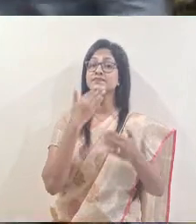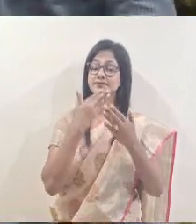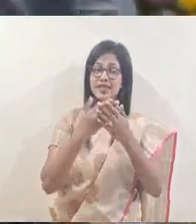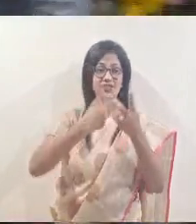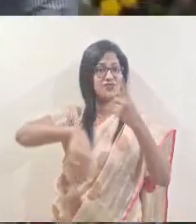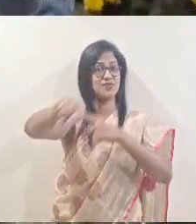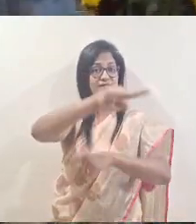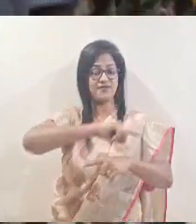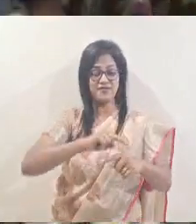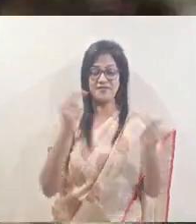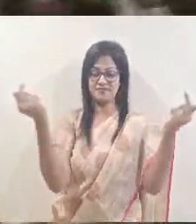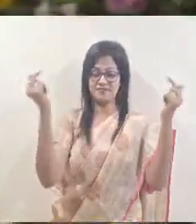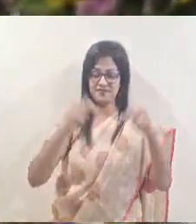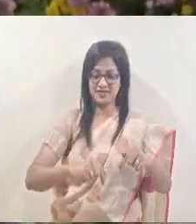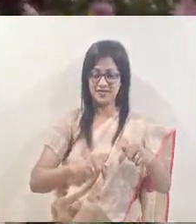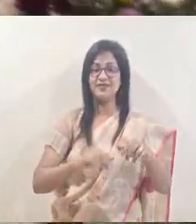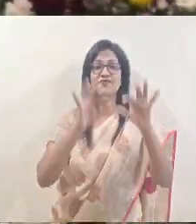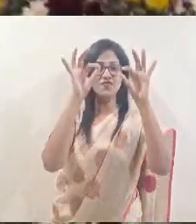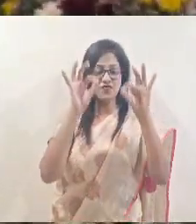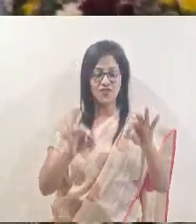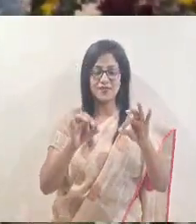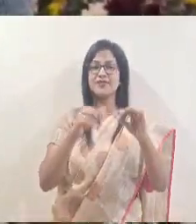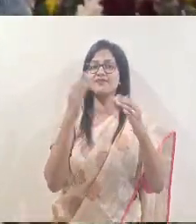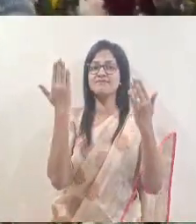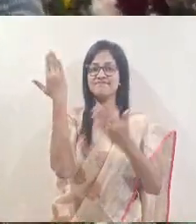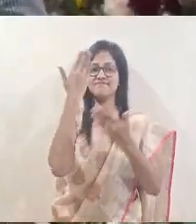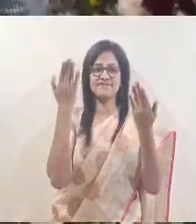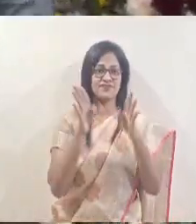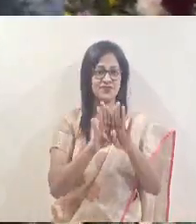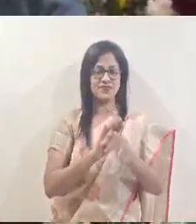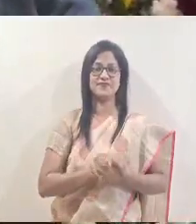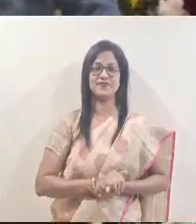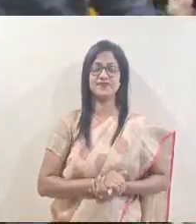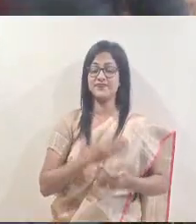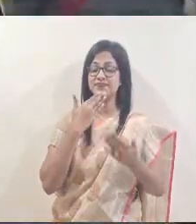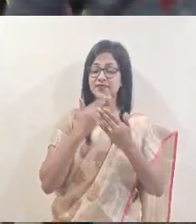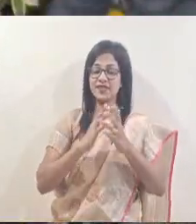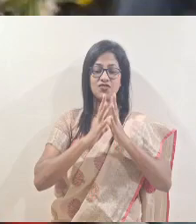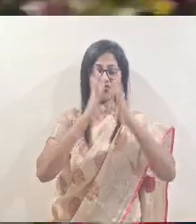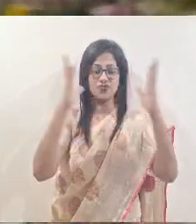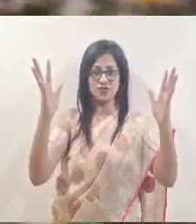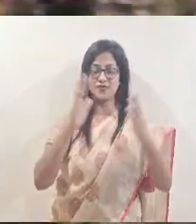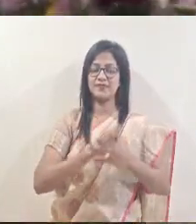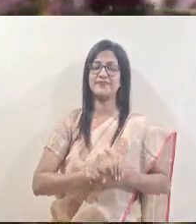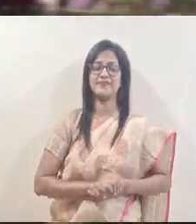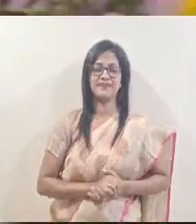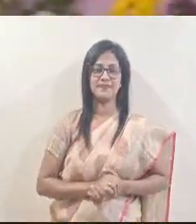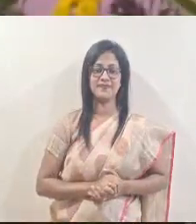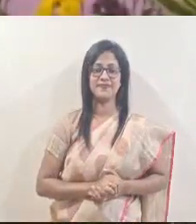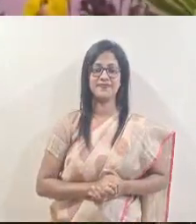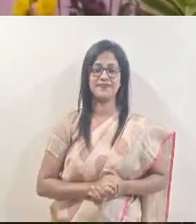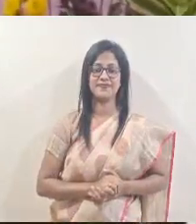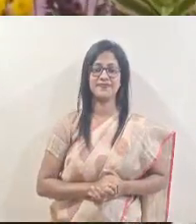Yeah. Thank you all for being here. We formally close this session. Thank